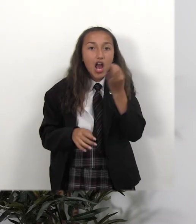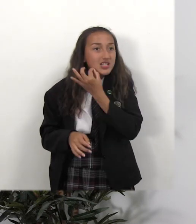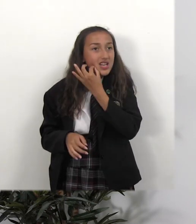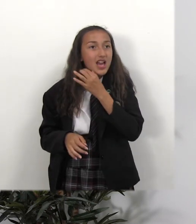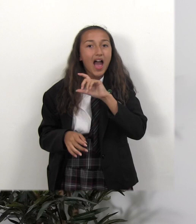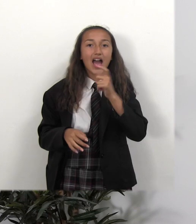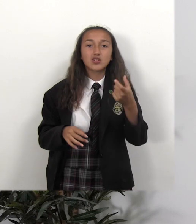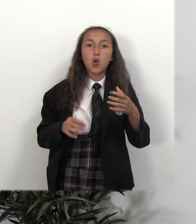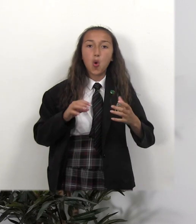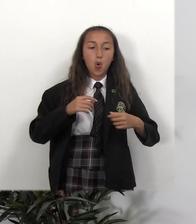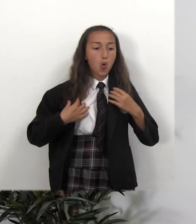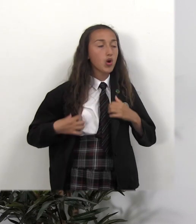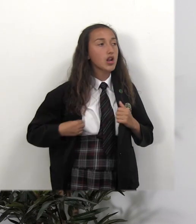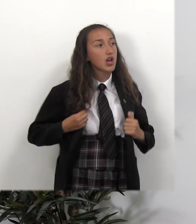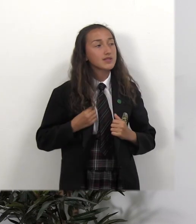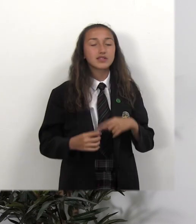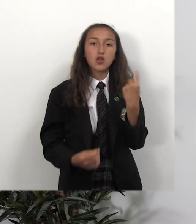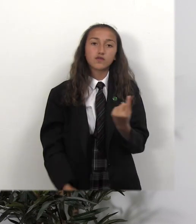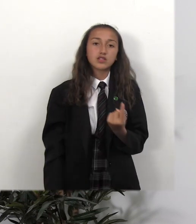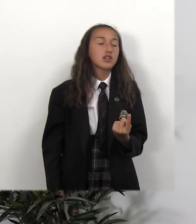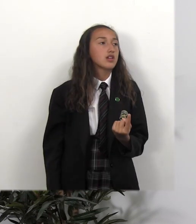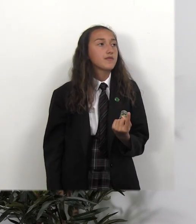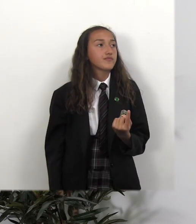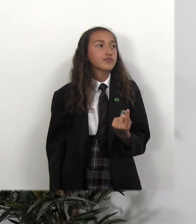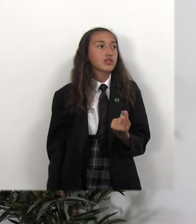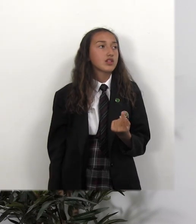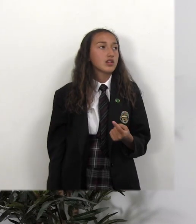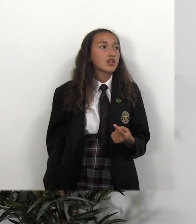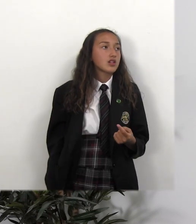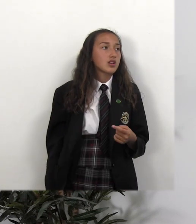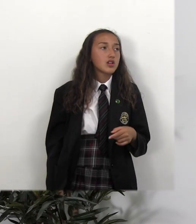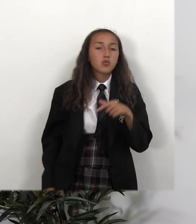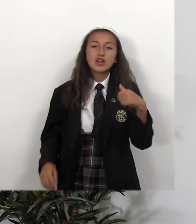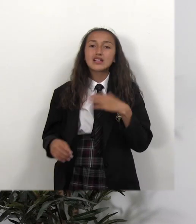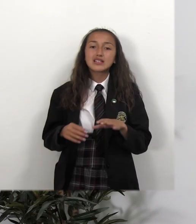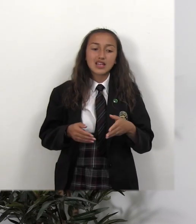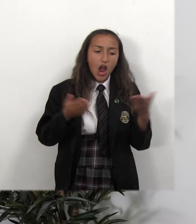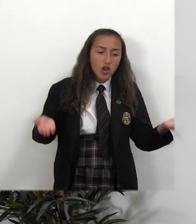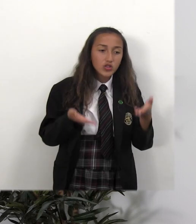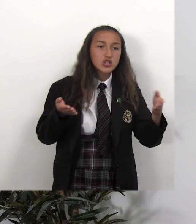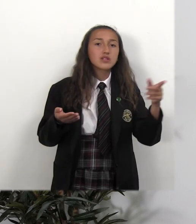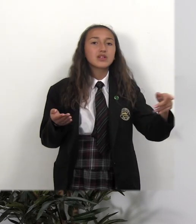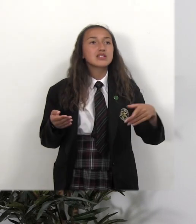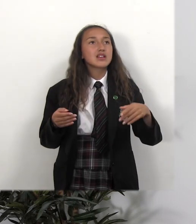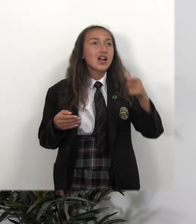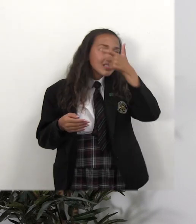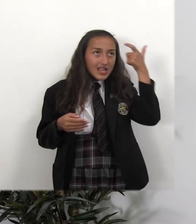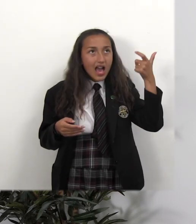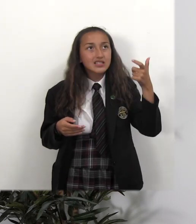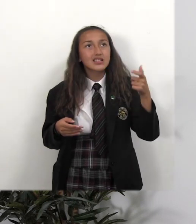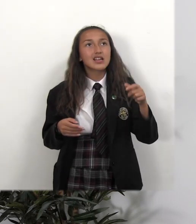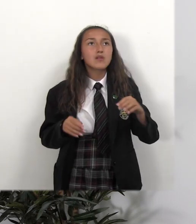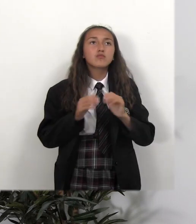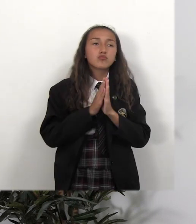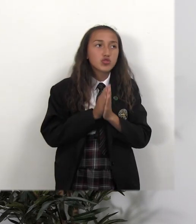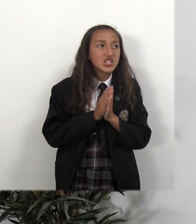and organising themselves, we encourage our young people to be understanding and appreciative of their families and